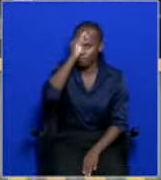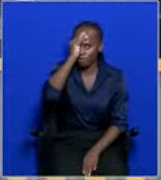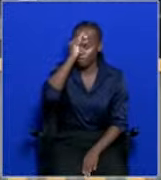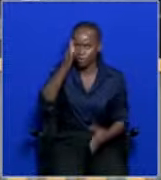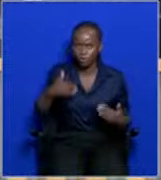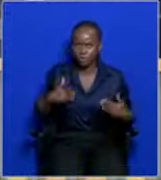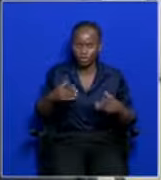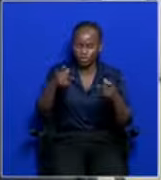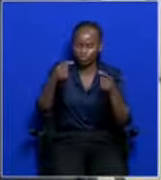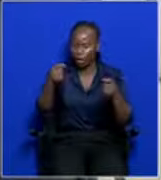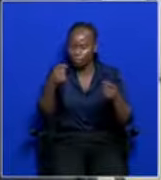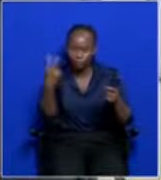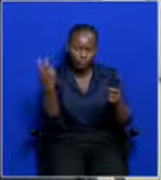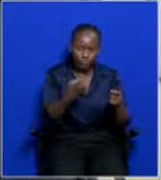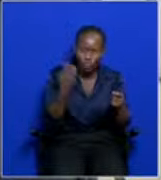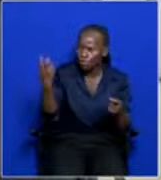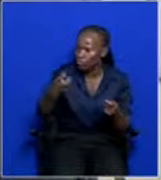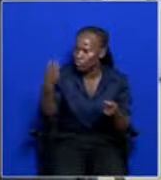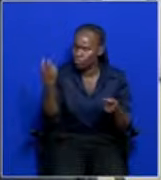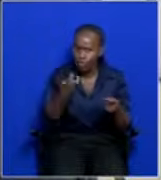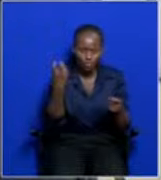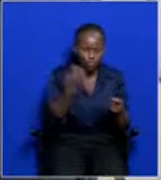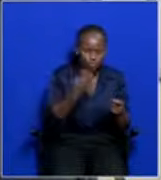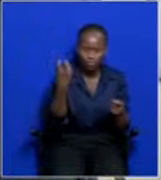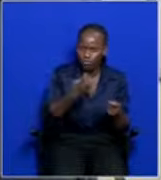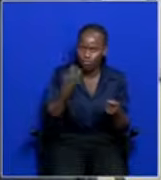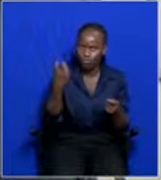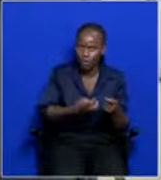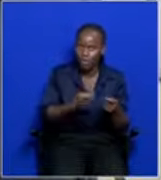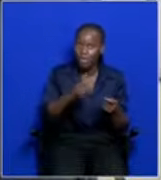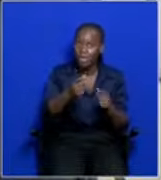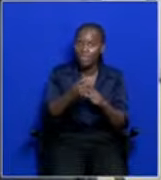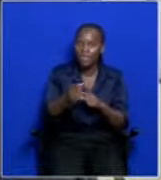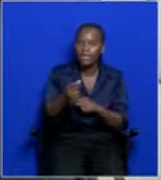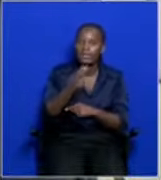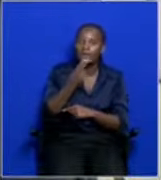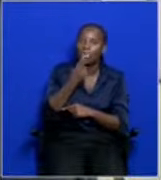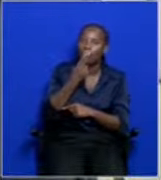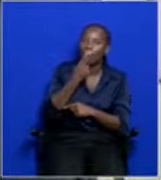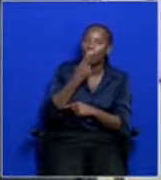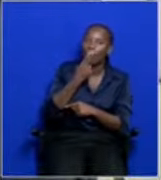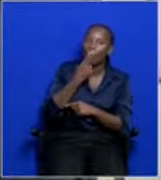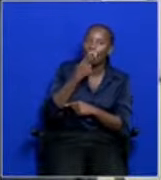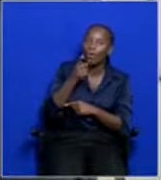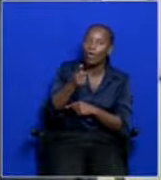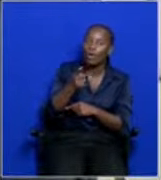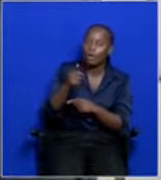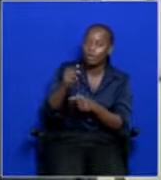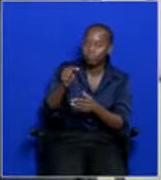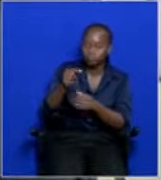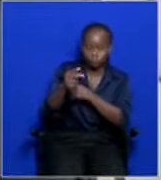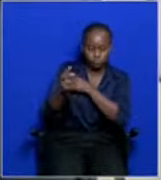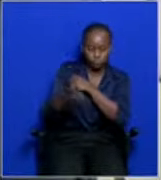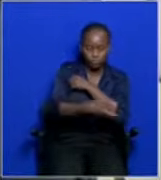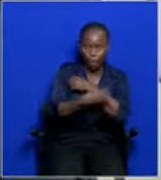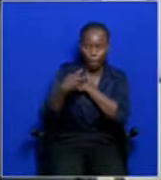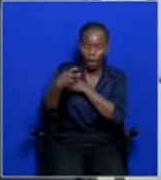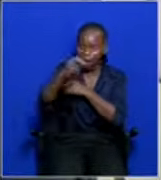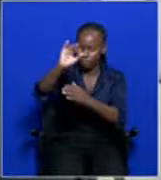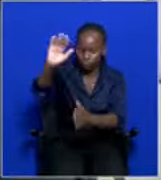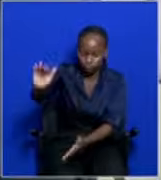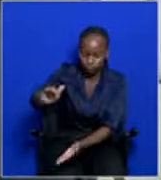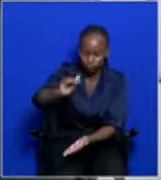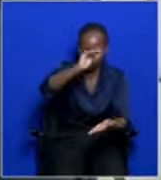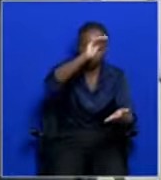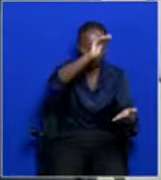stole a large quantity of cigarettes, placing them on the ground. They inquired about the invoice for the